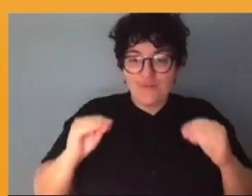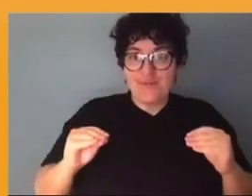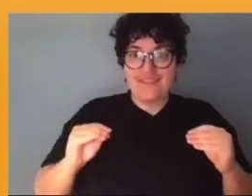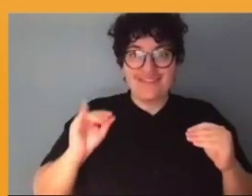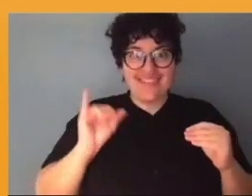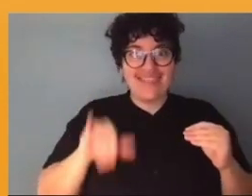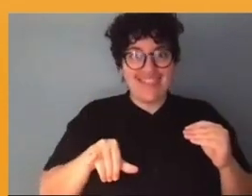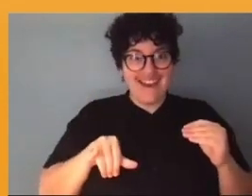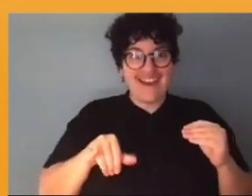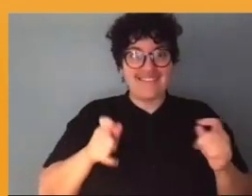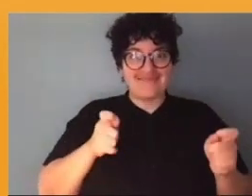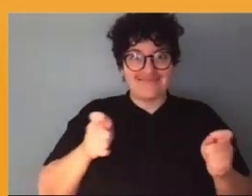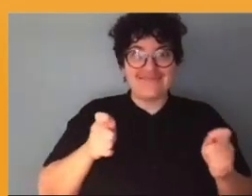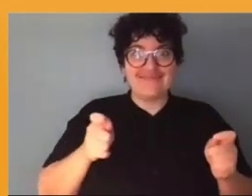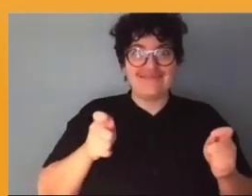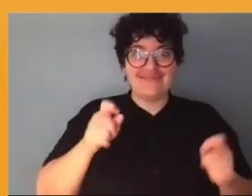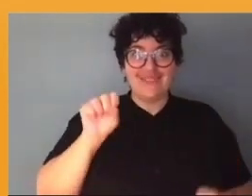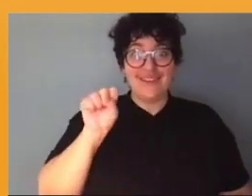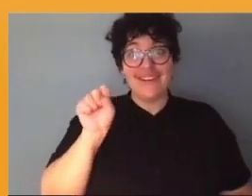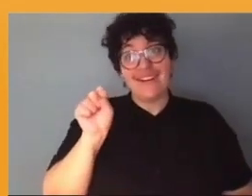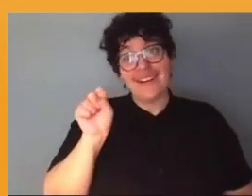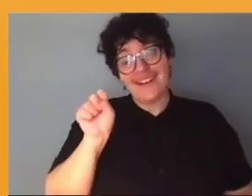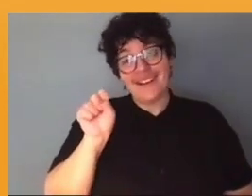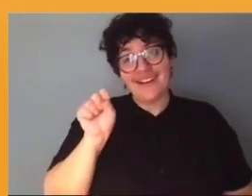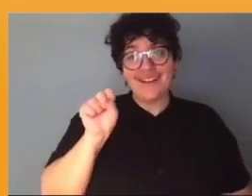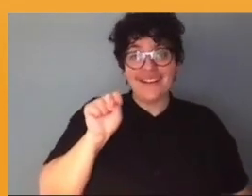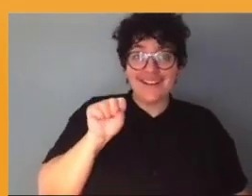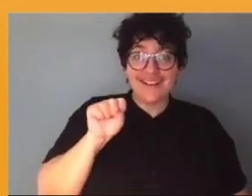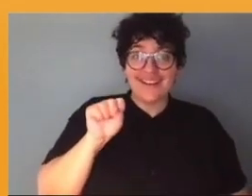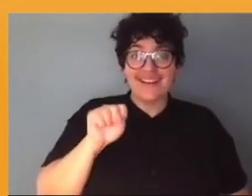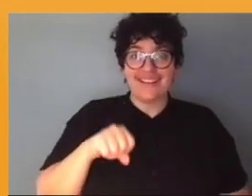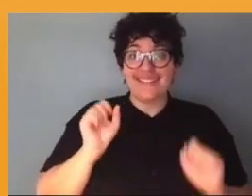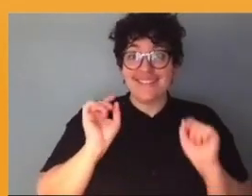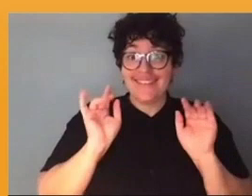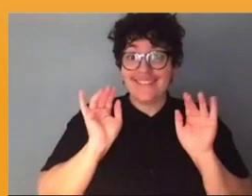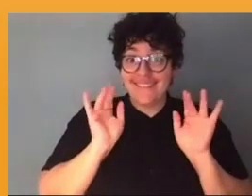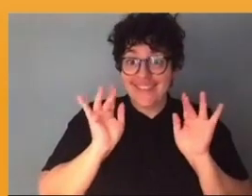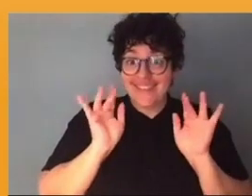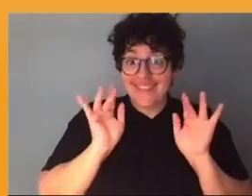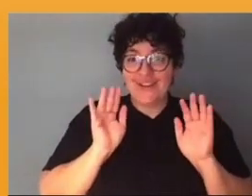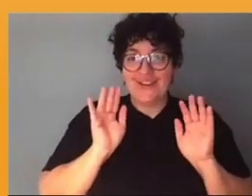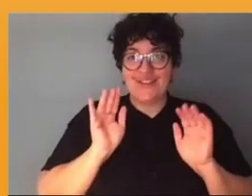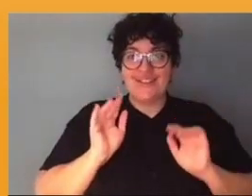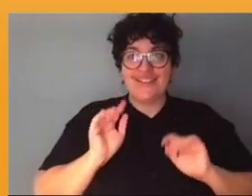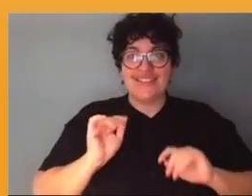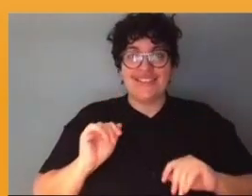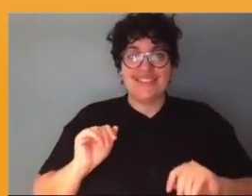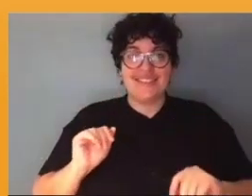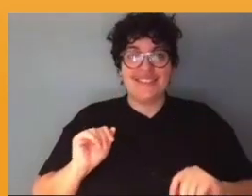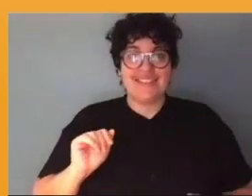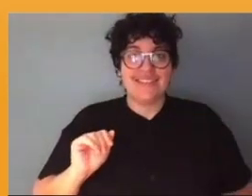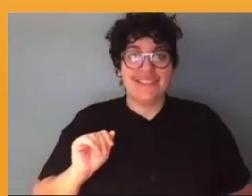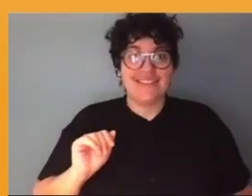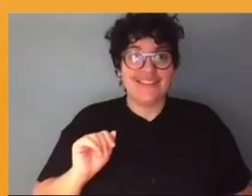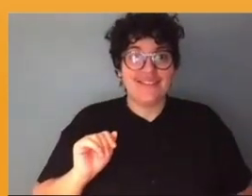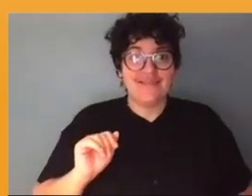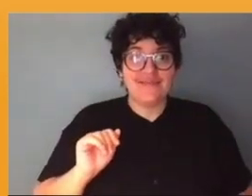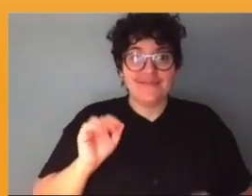the tilting of the head, using of the fingers, and